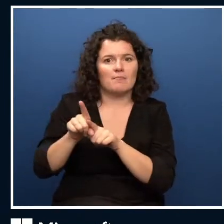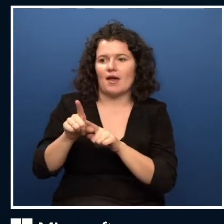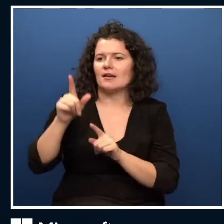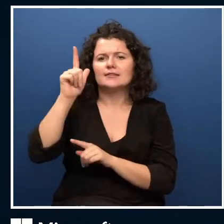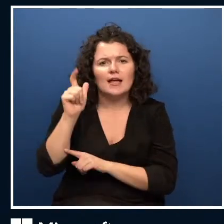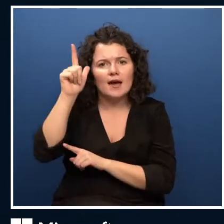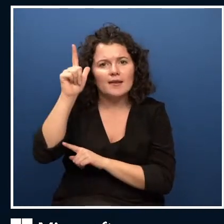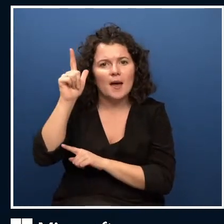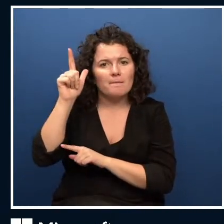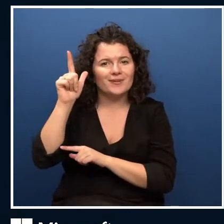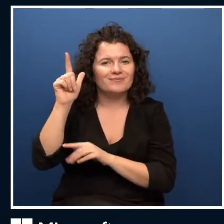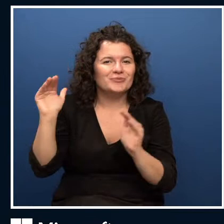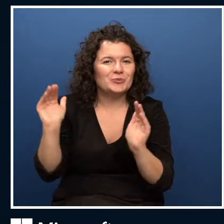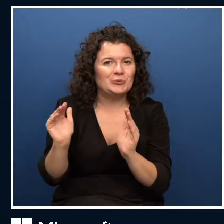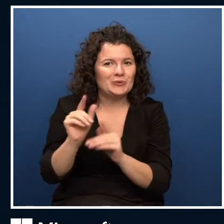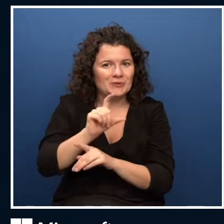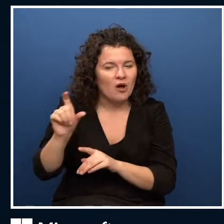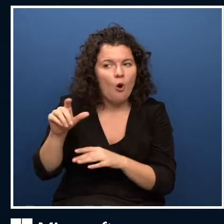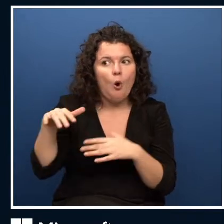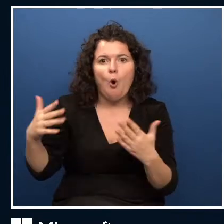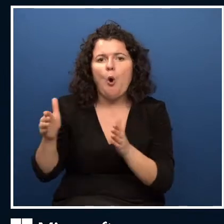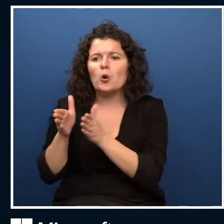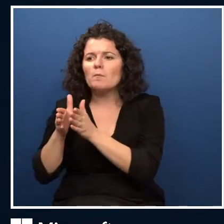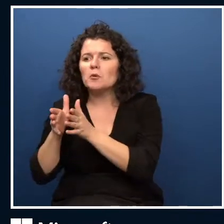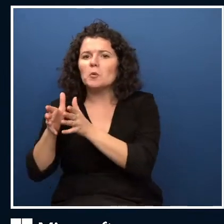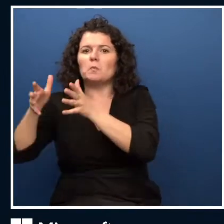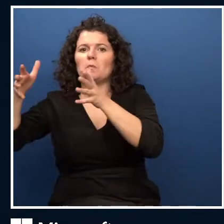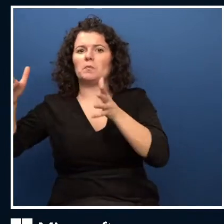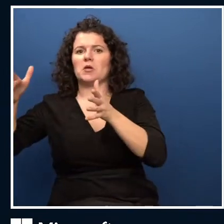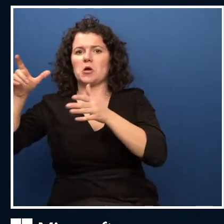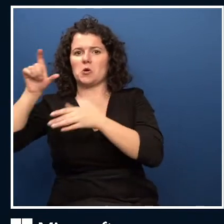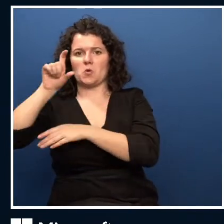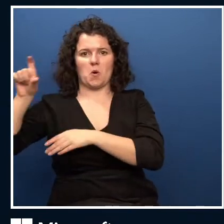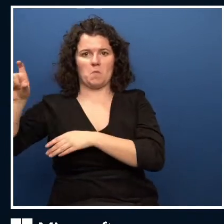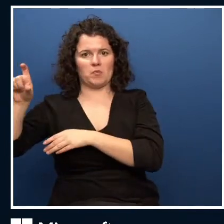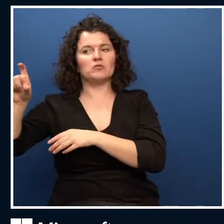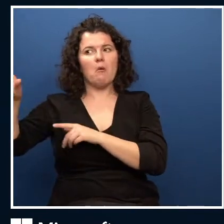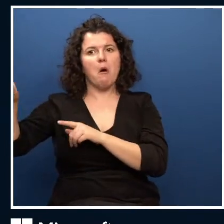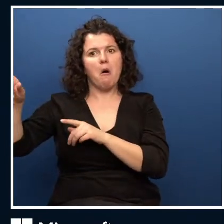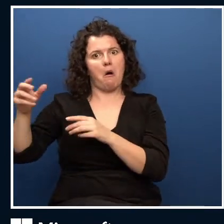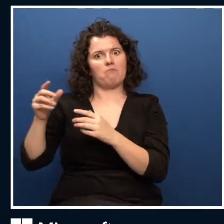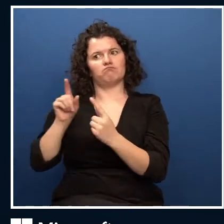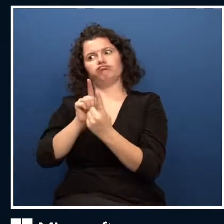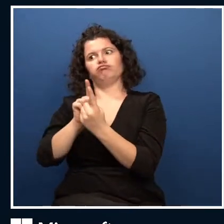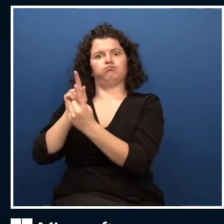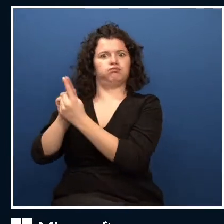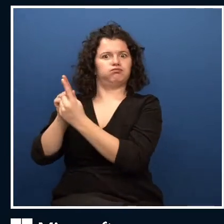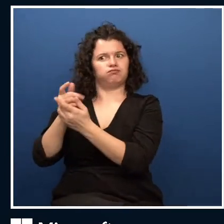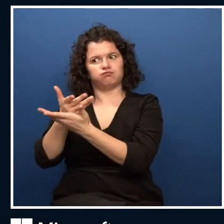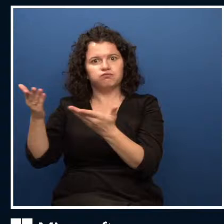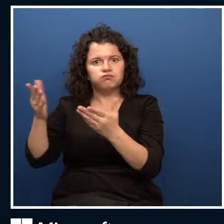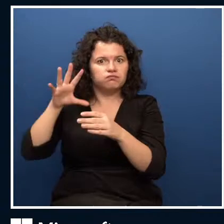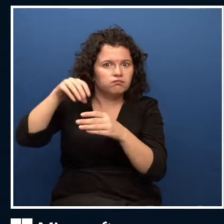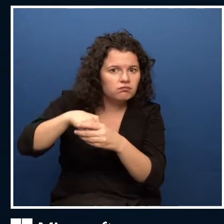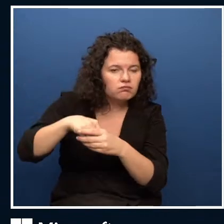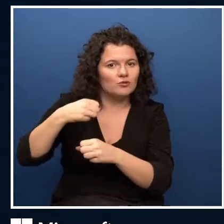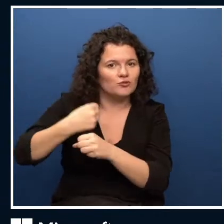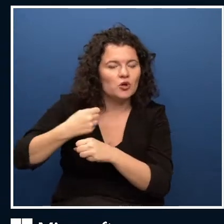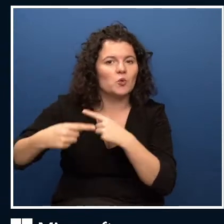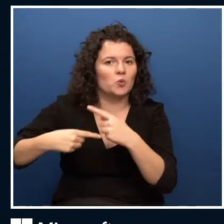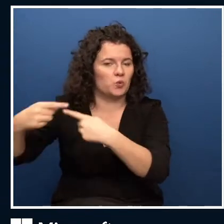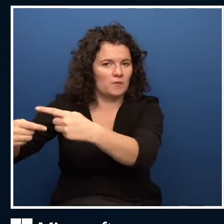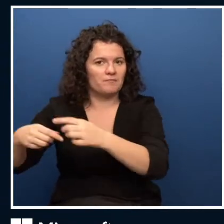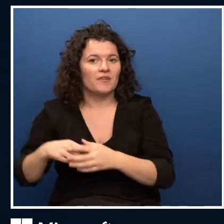wanted to talk about that. Let's chat about different paths and different types of careers